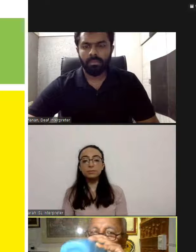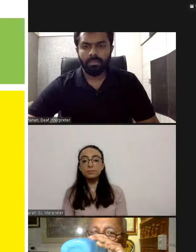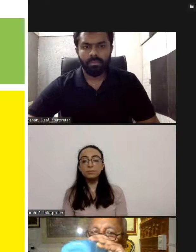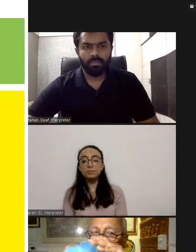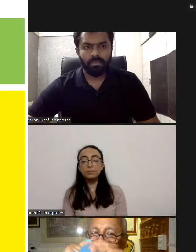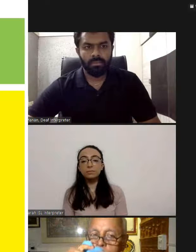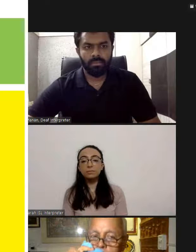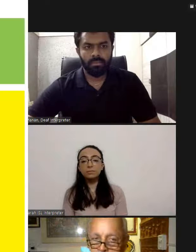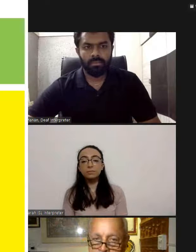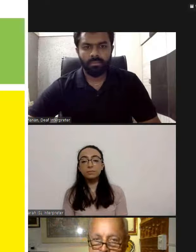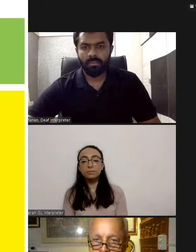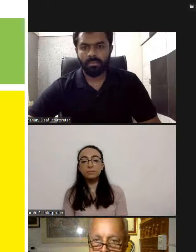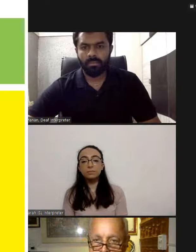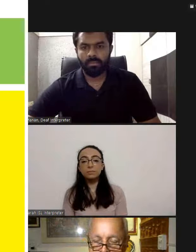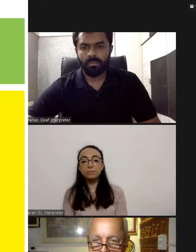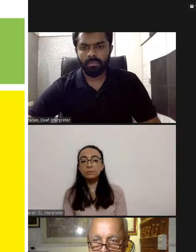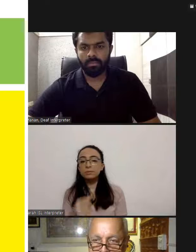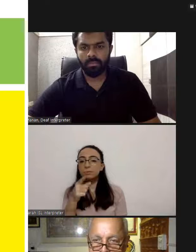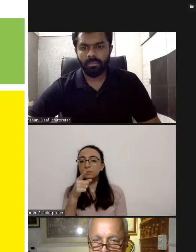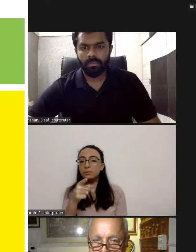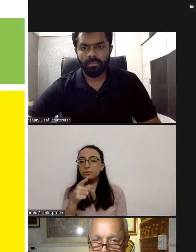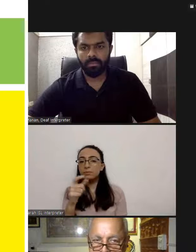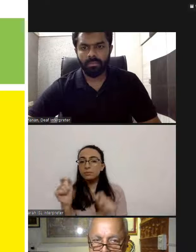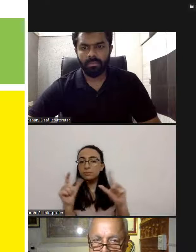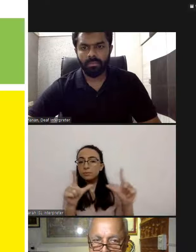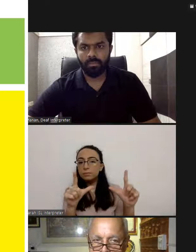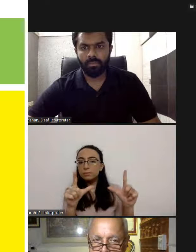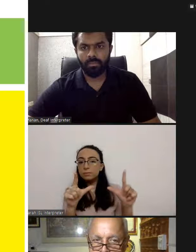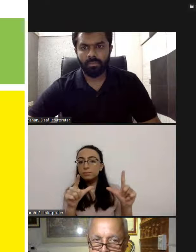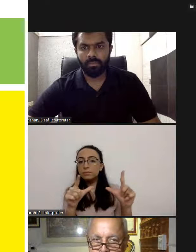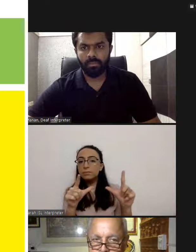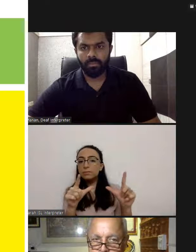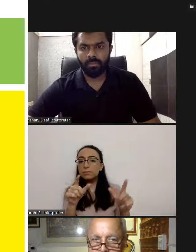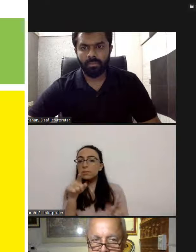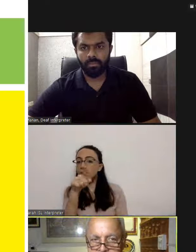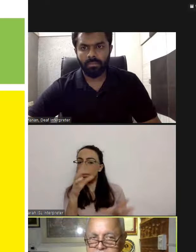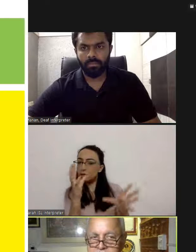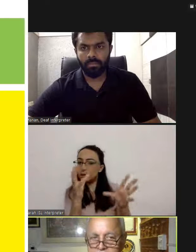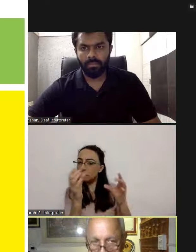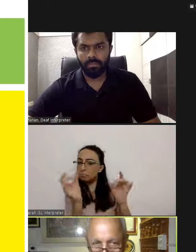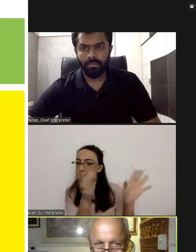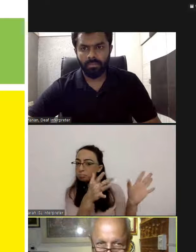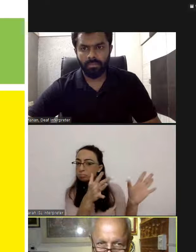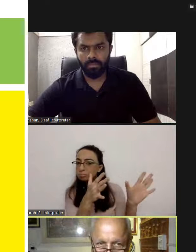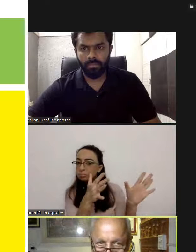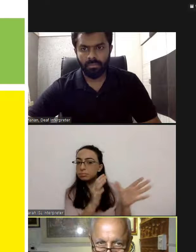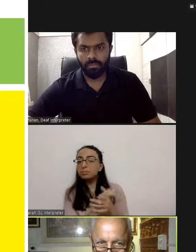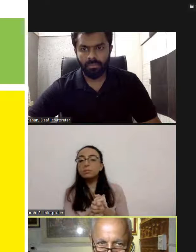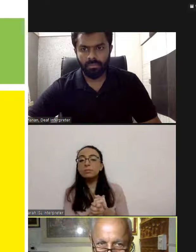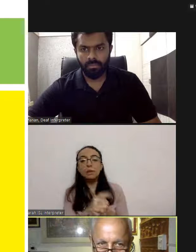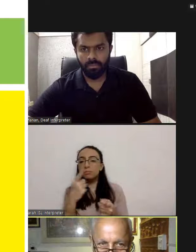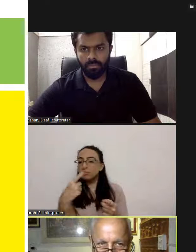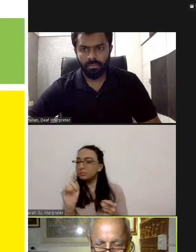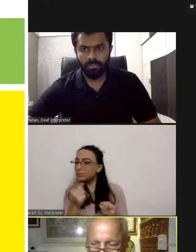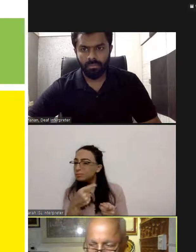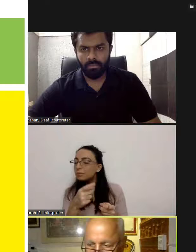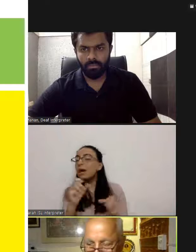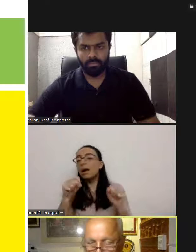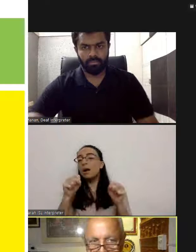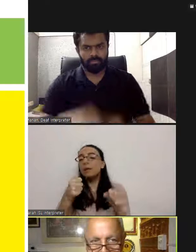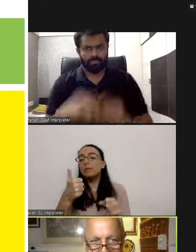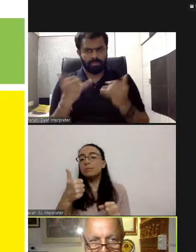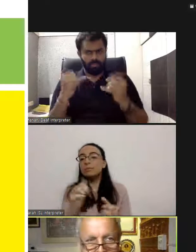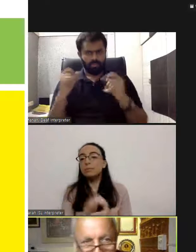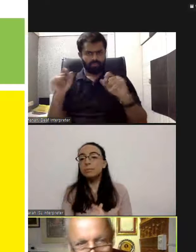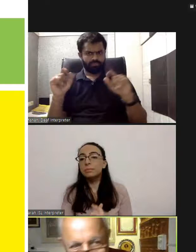So, Dr. Amitava, there is a slide on the screen, kinds of poverty. Yeah, this is the one. Yeah, okay. Now,